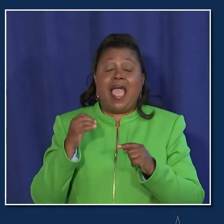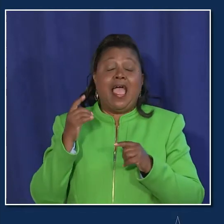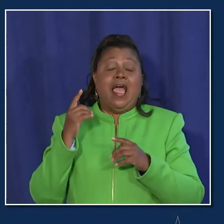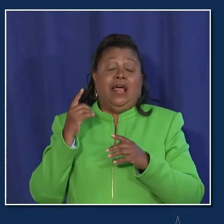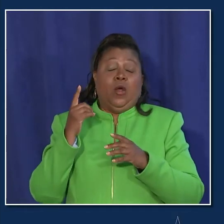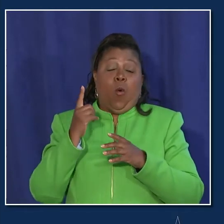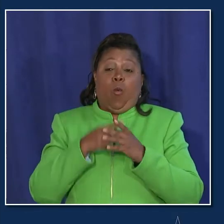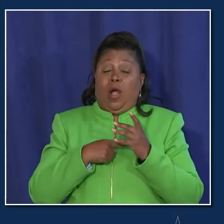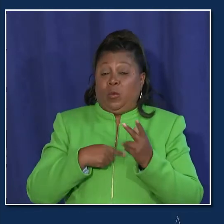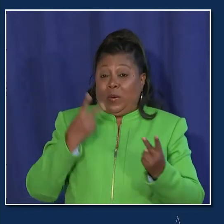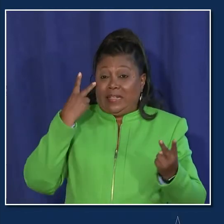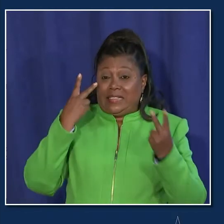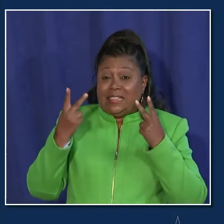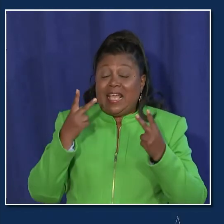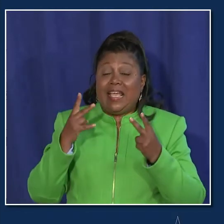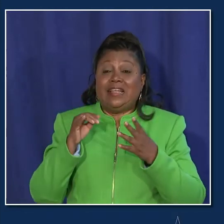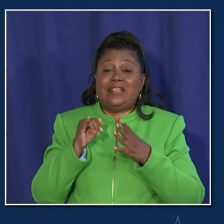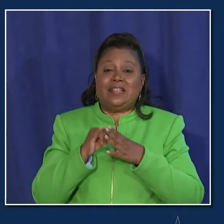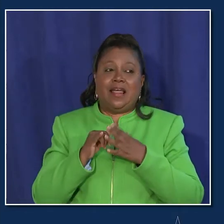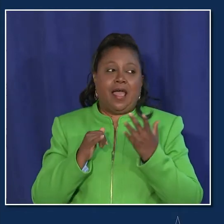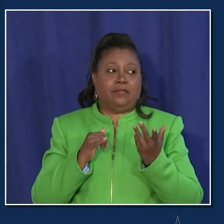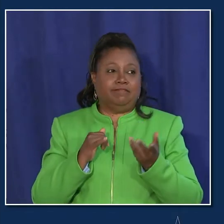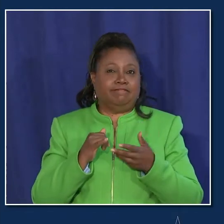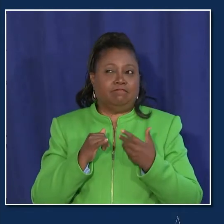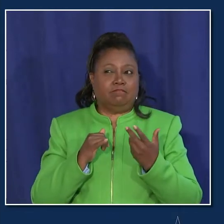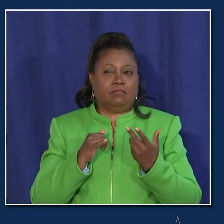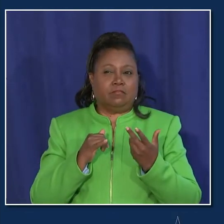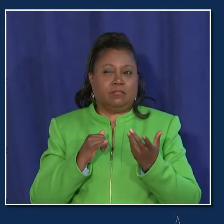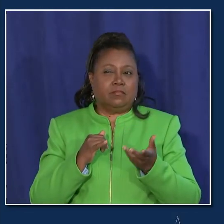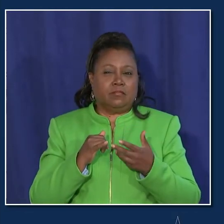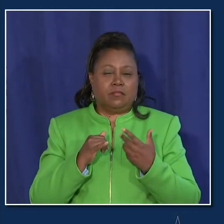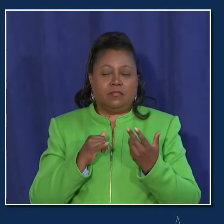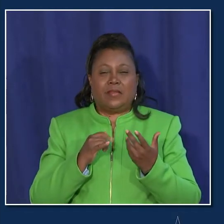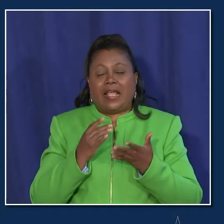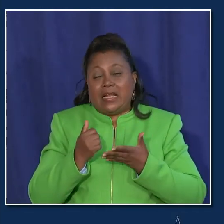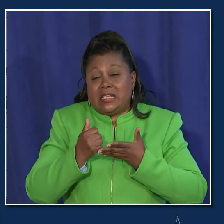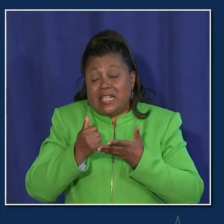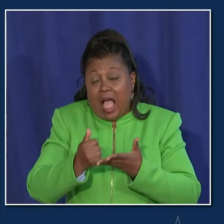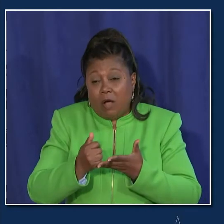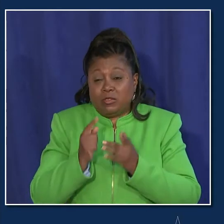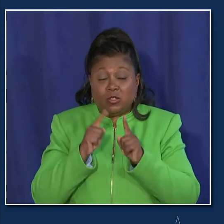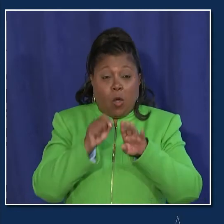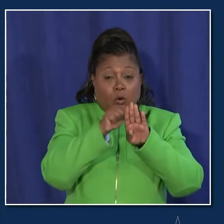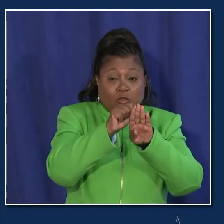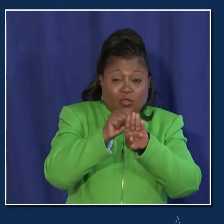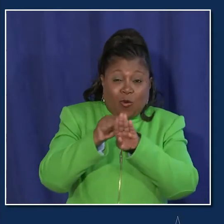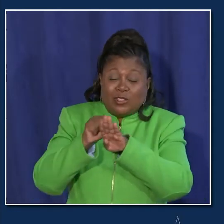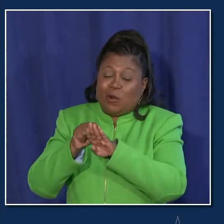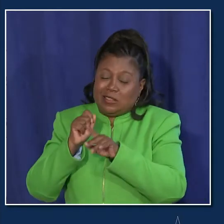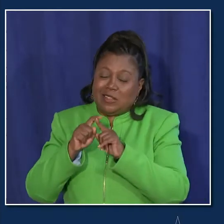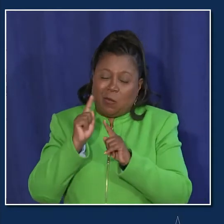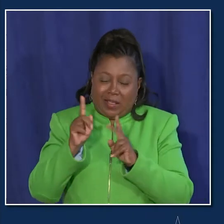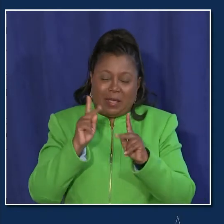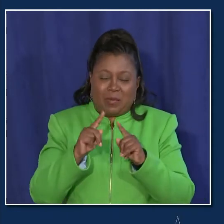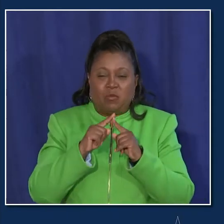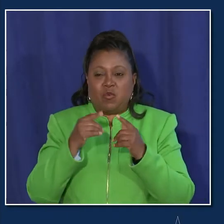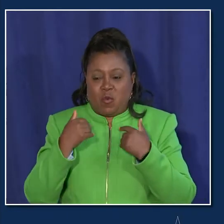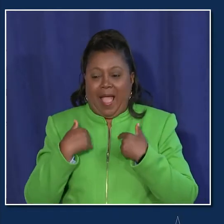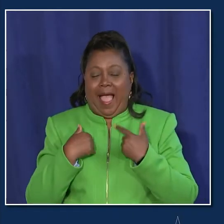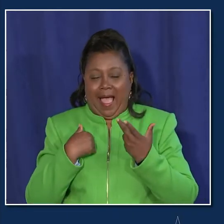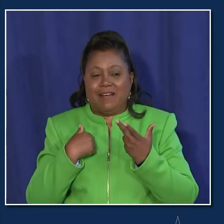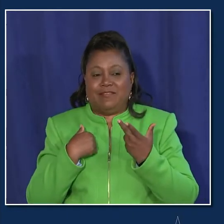what we're seeing is that it is helpful to go door to door. It is certainly where there are people who